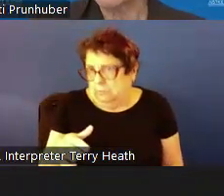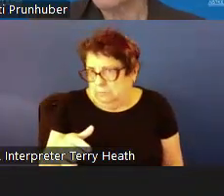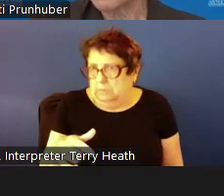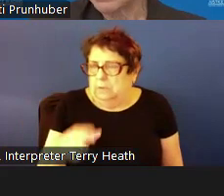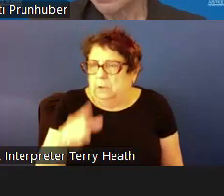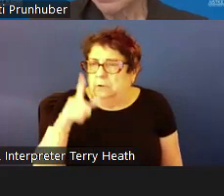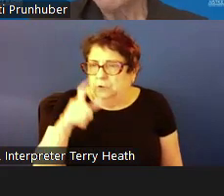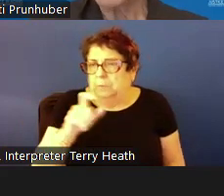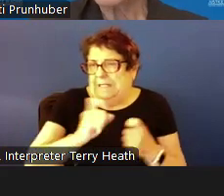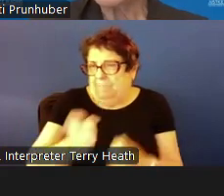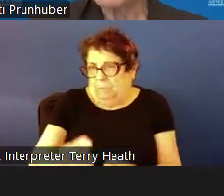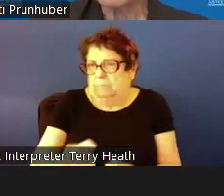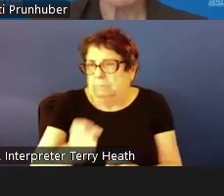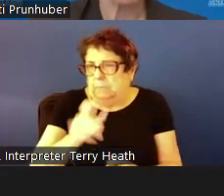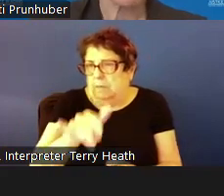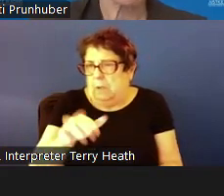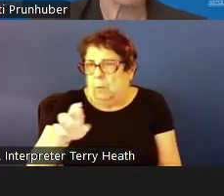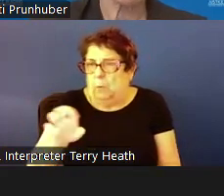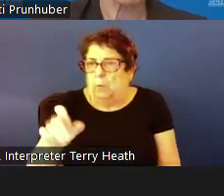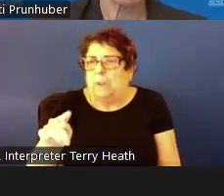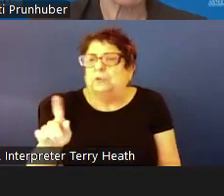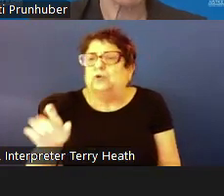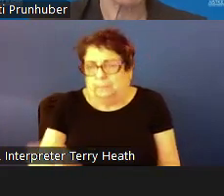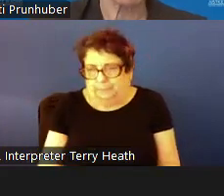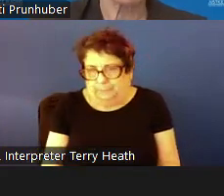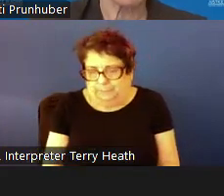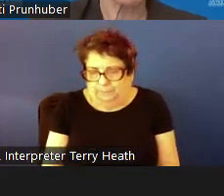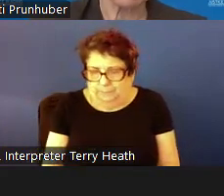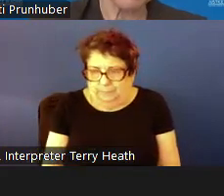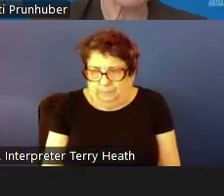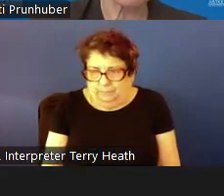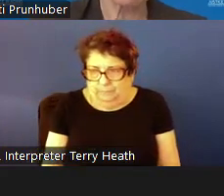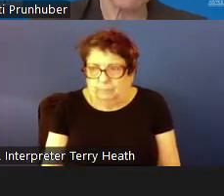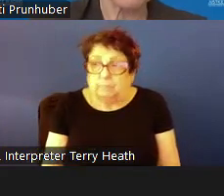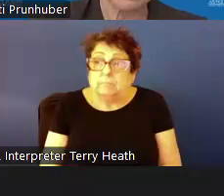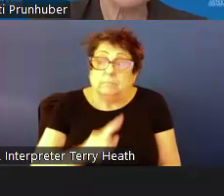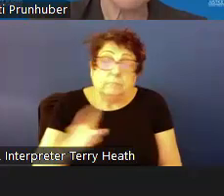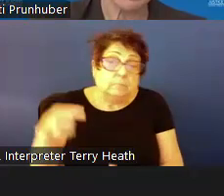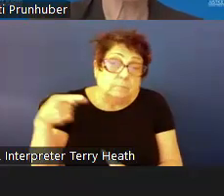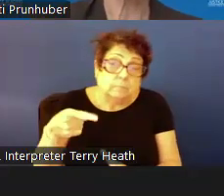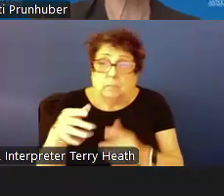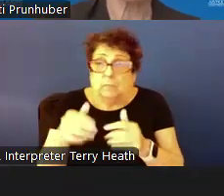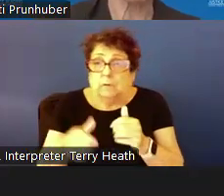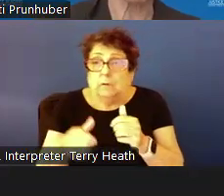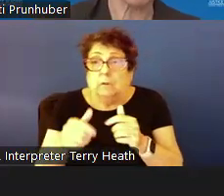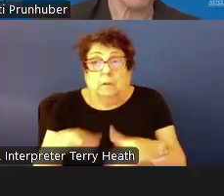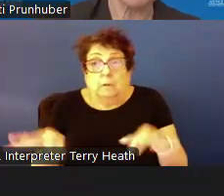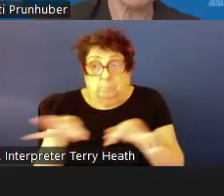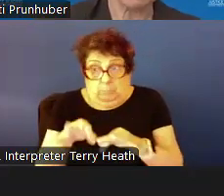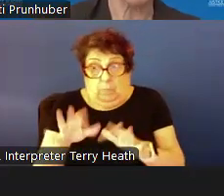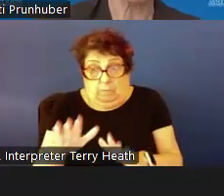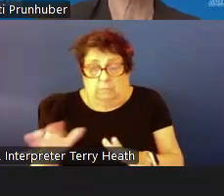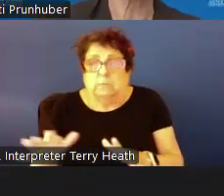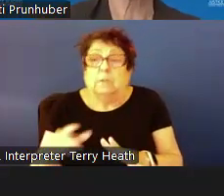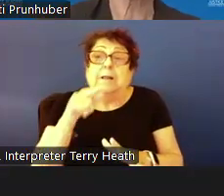be granted. But the key is that the disabled person or their representative has to make the